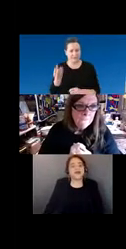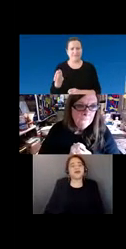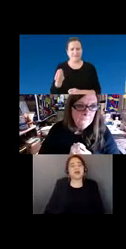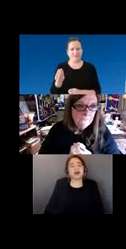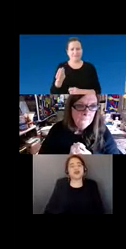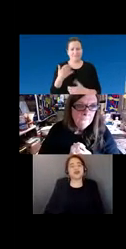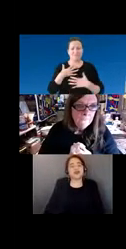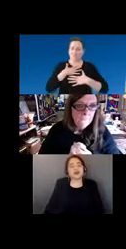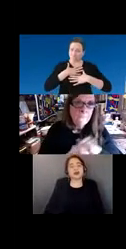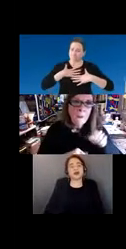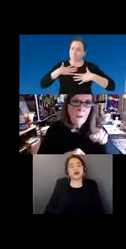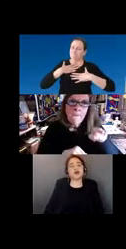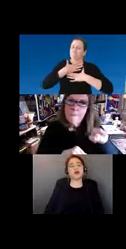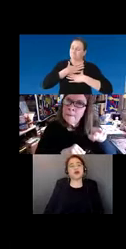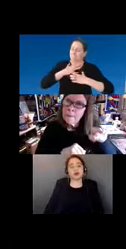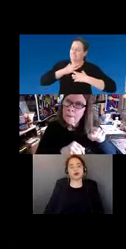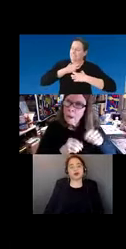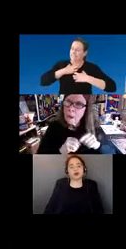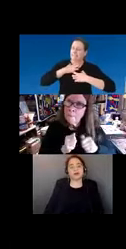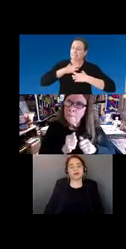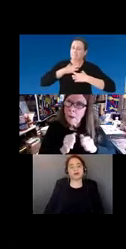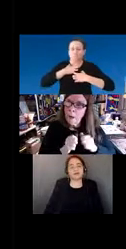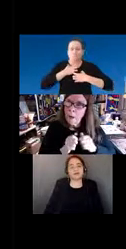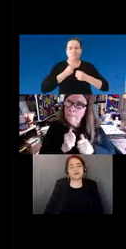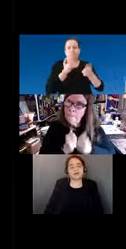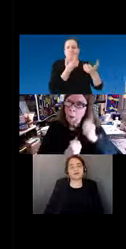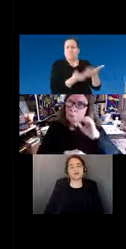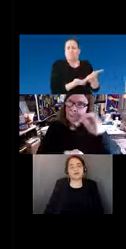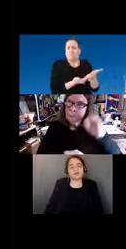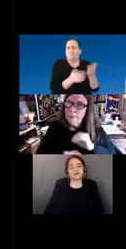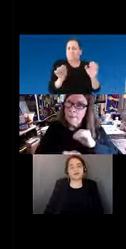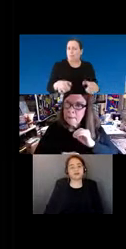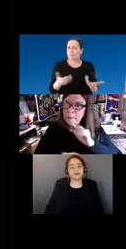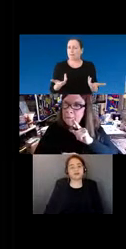and that they were able to share through their artwork.